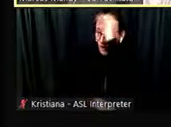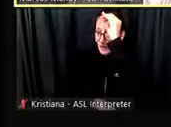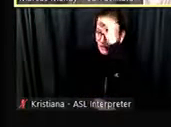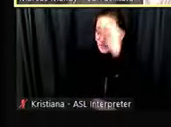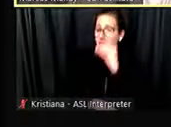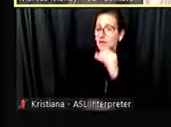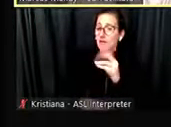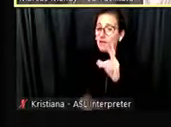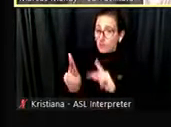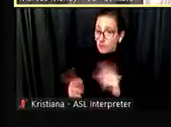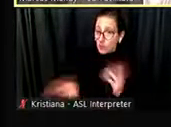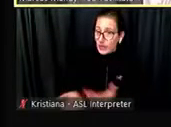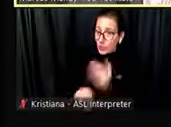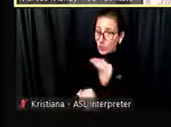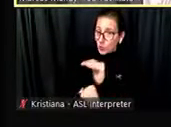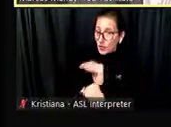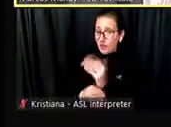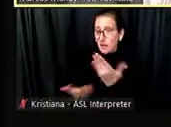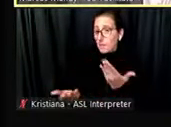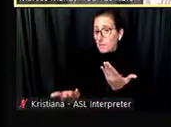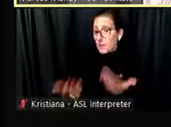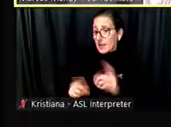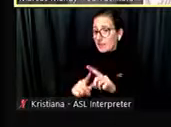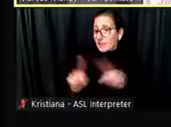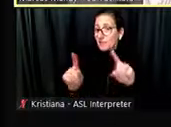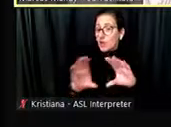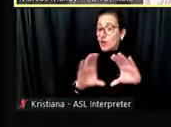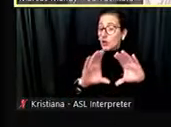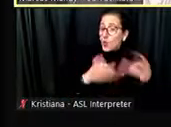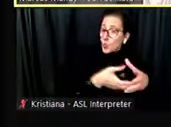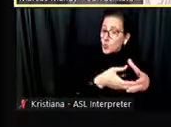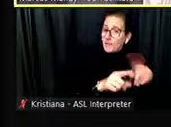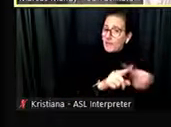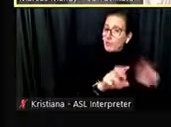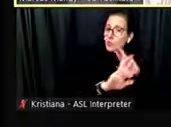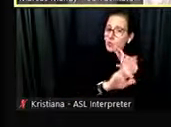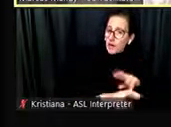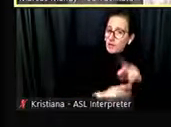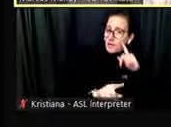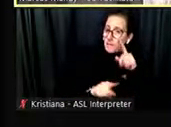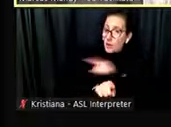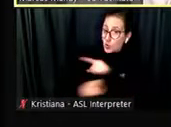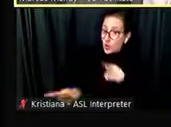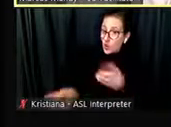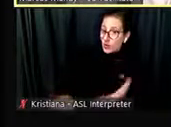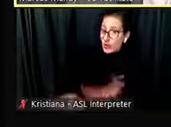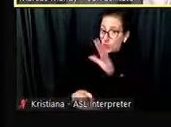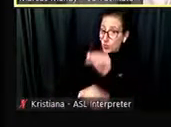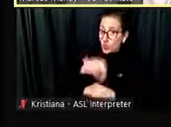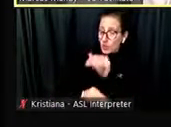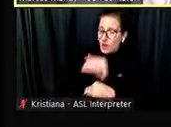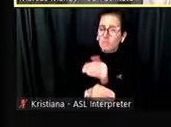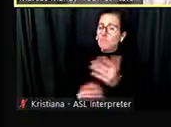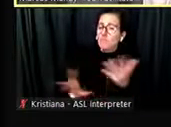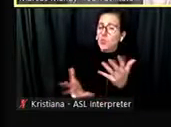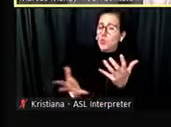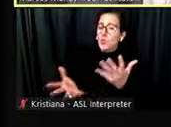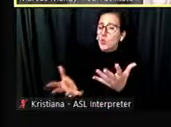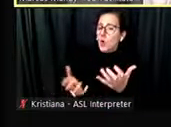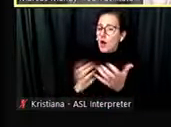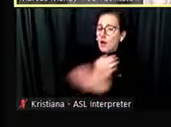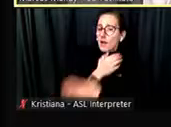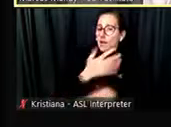you all are thinking tonight about what you want your county to focus on at this time. And we're going to give it